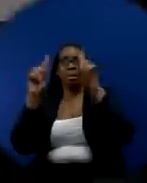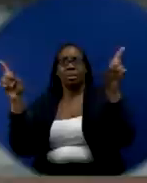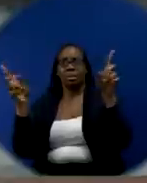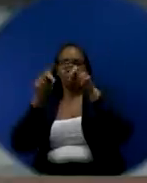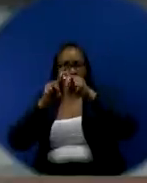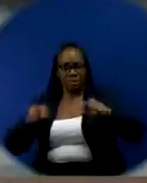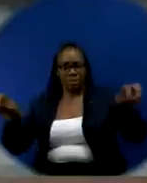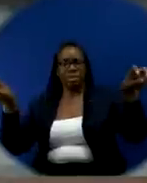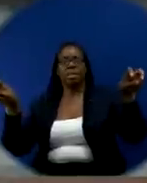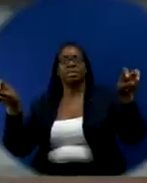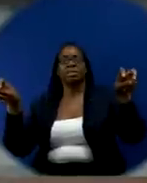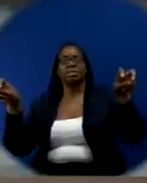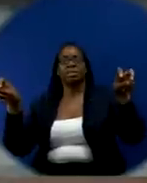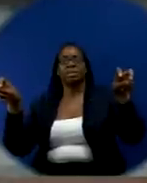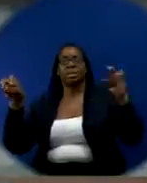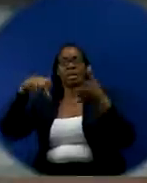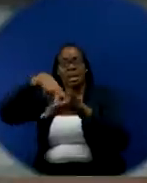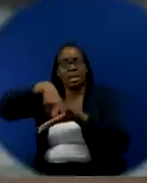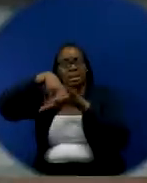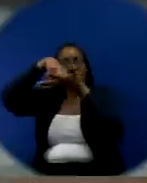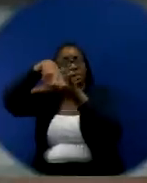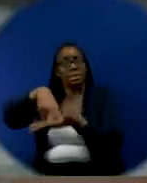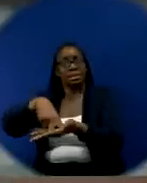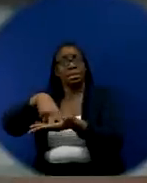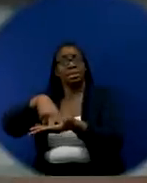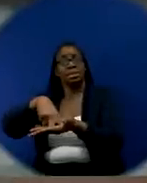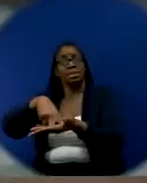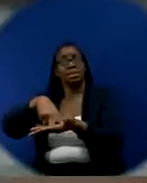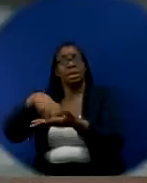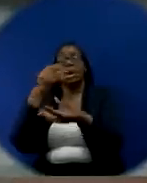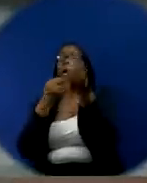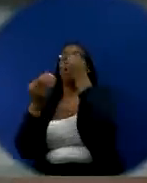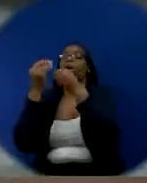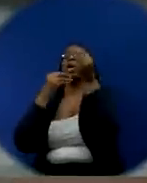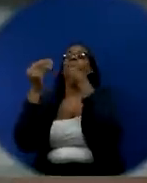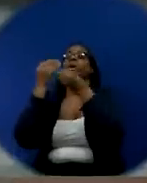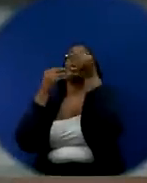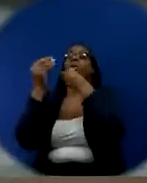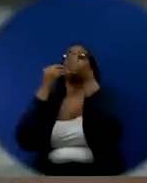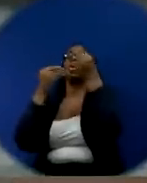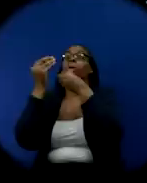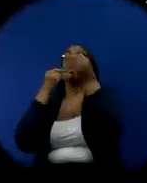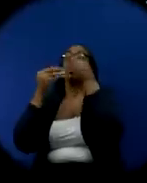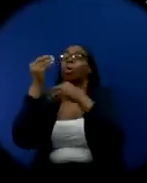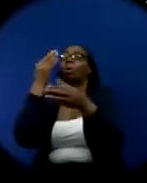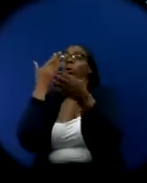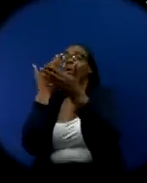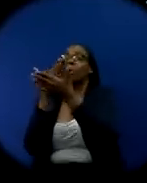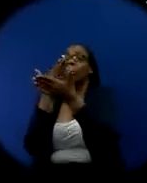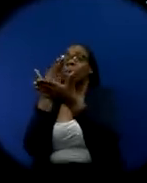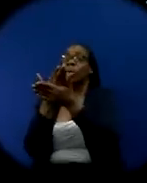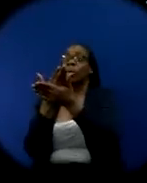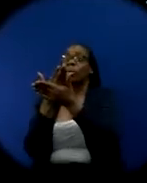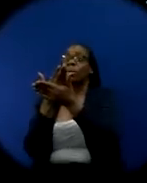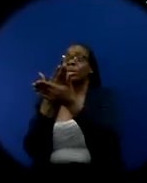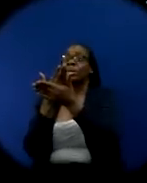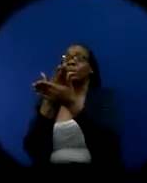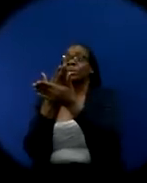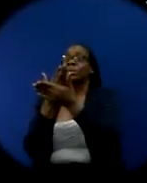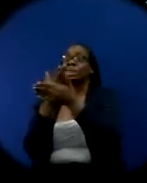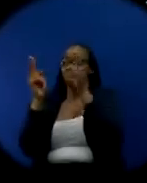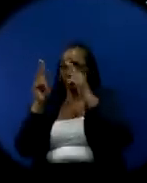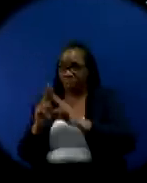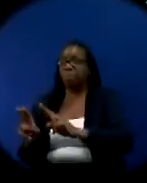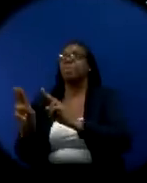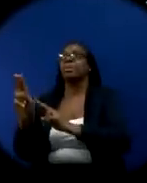seat, sit yourself down, eat well as long as you want to, because the master says you are